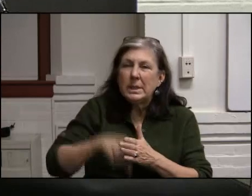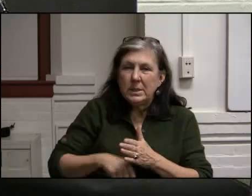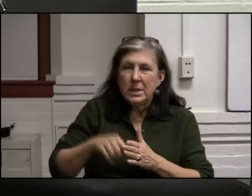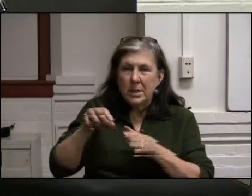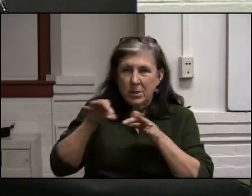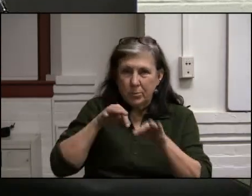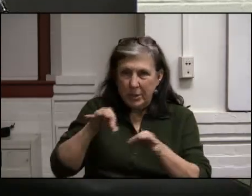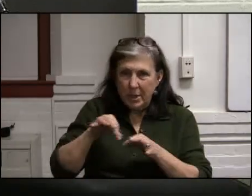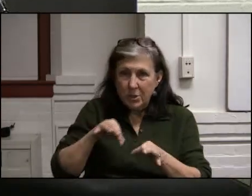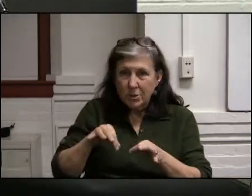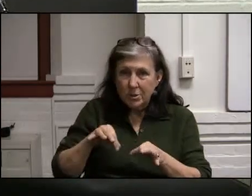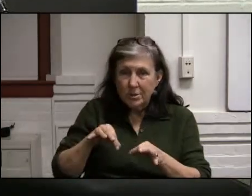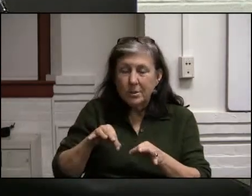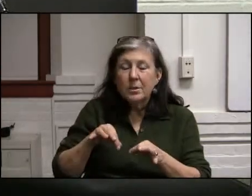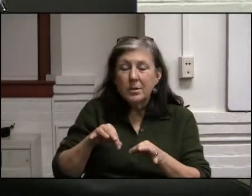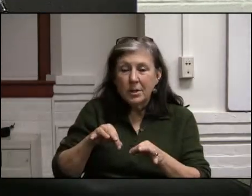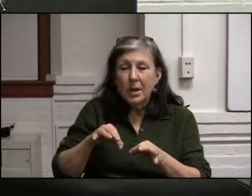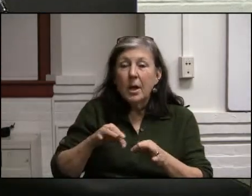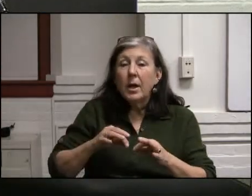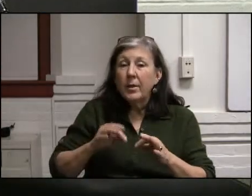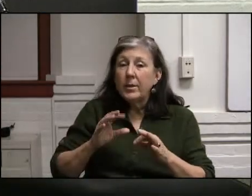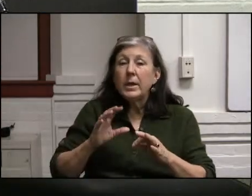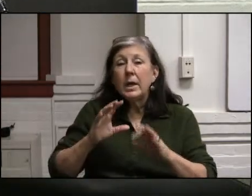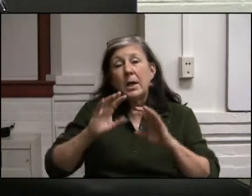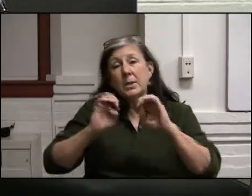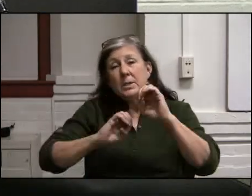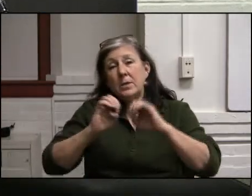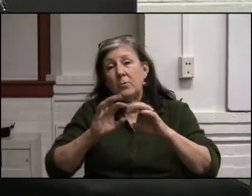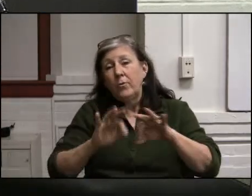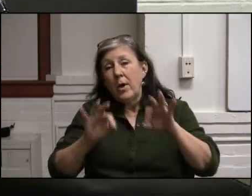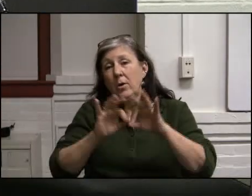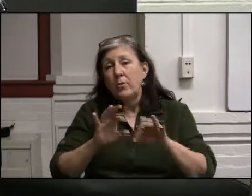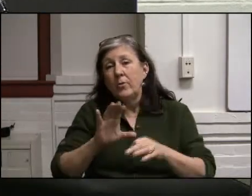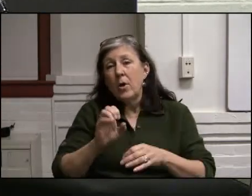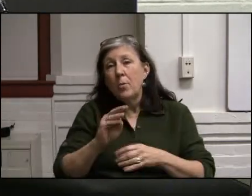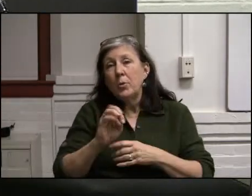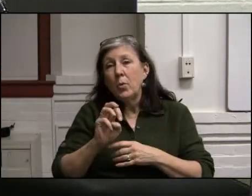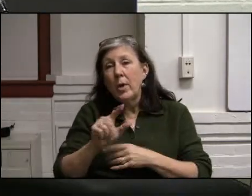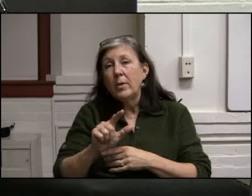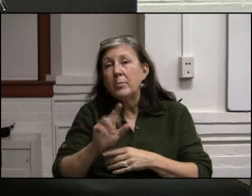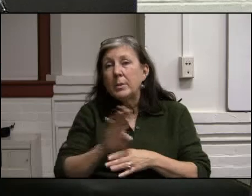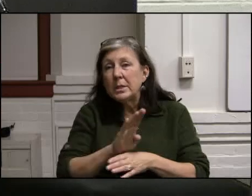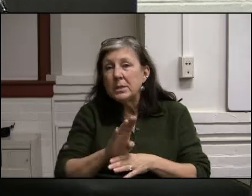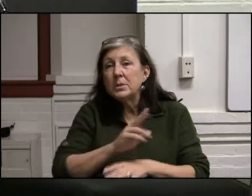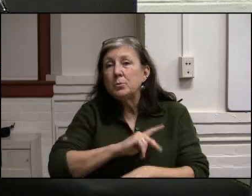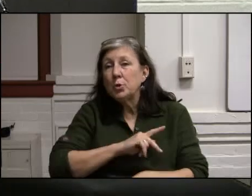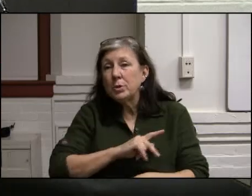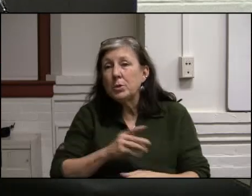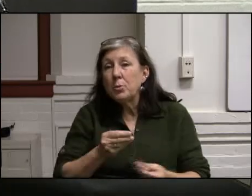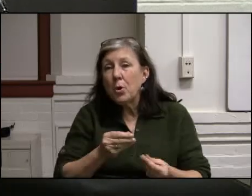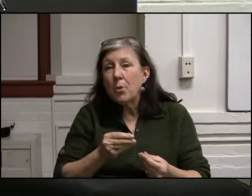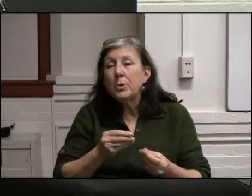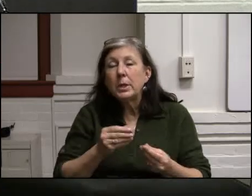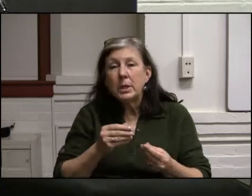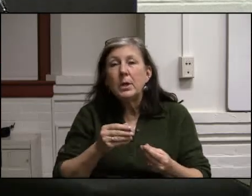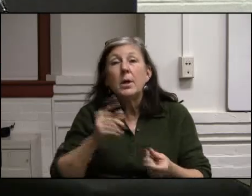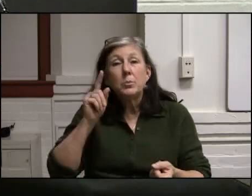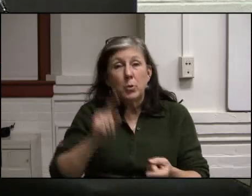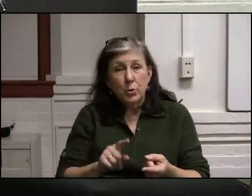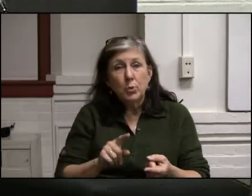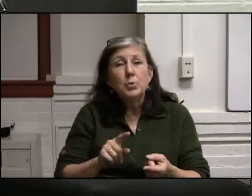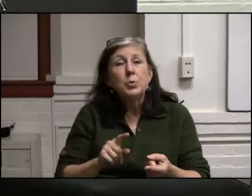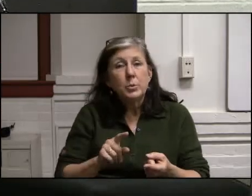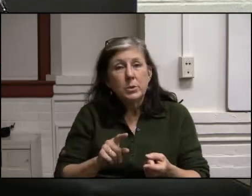explanation. While the assessed value of Commonwealth's business personal property has been materially